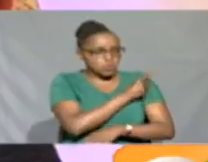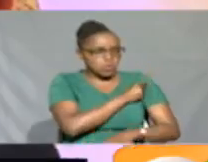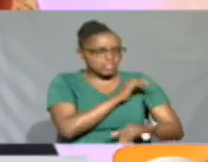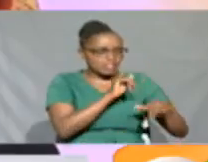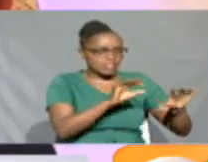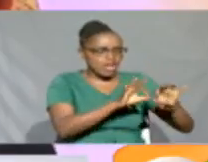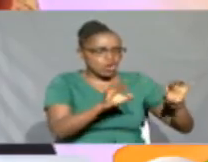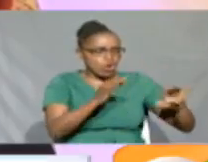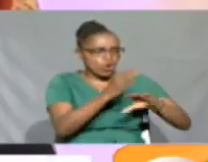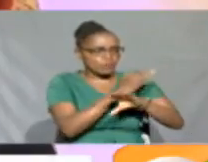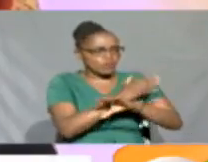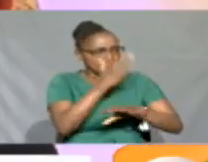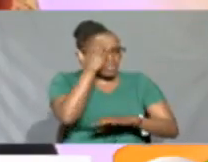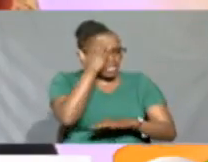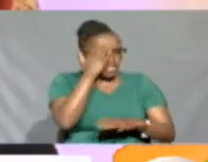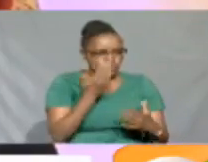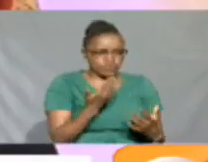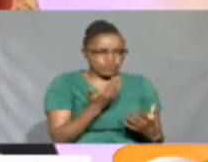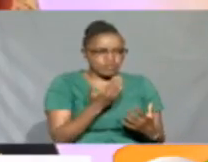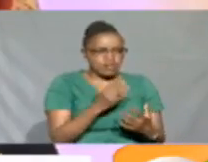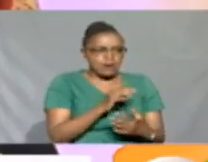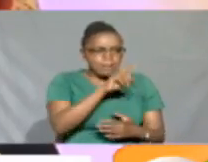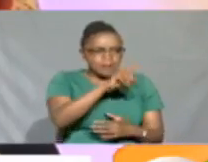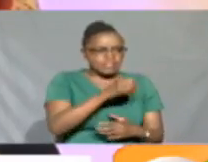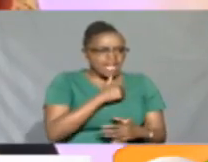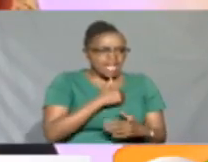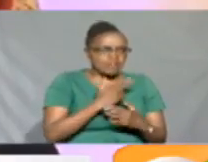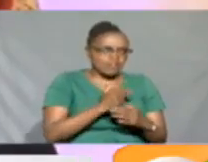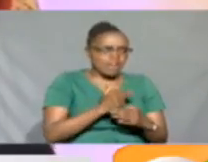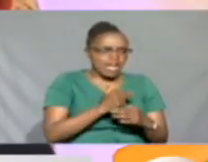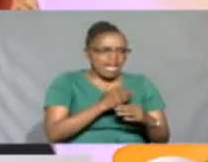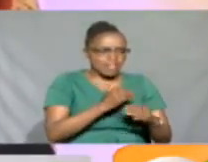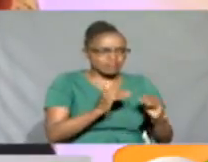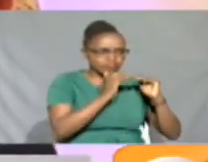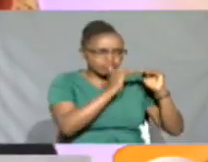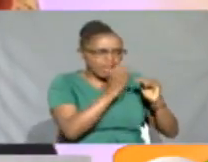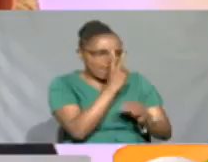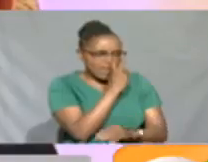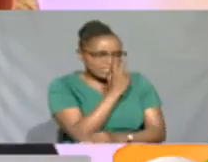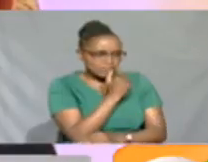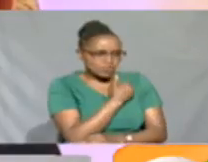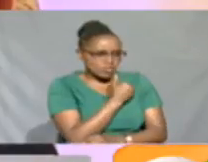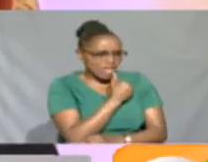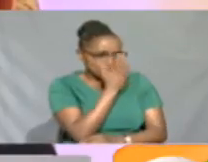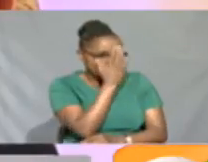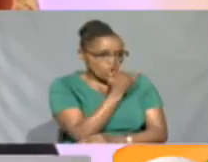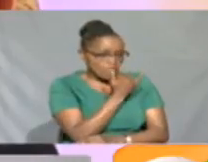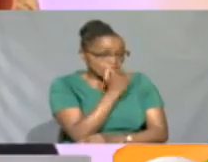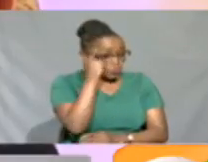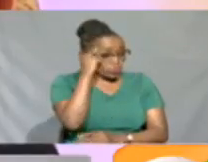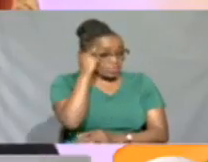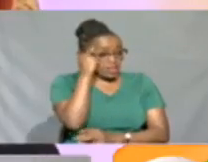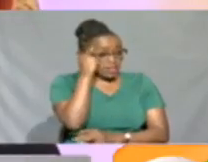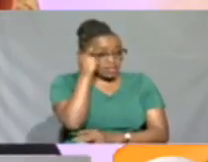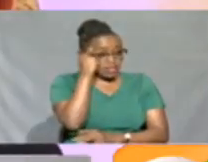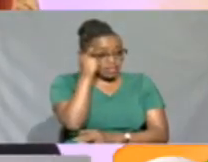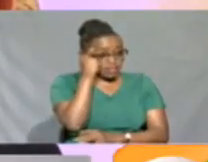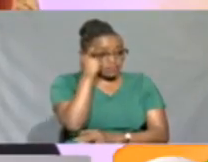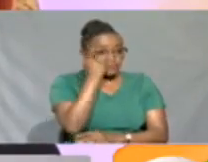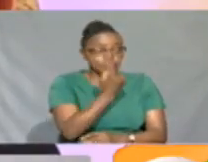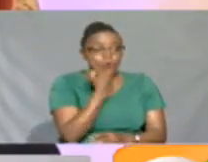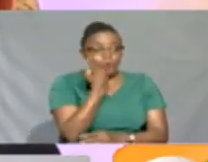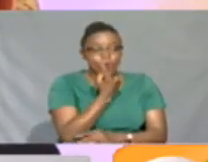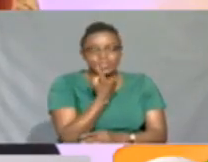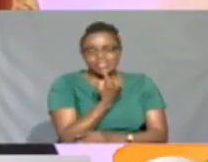to diagnose. So one has to have a very high index of suspicion to think that it is just